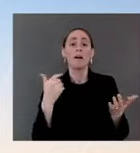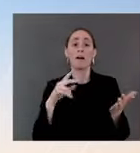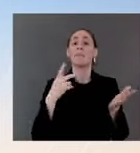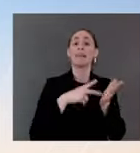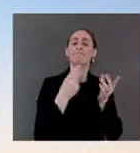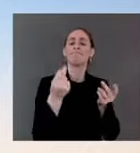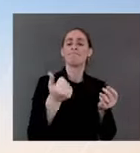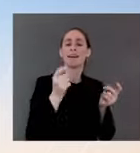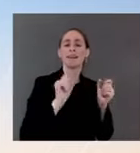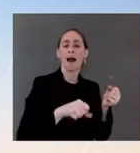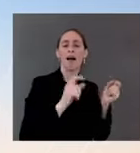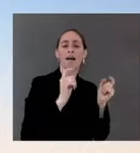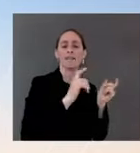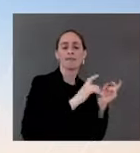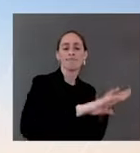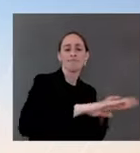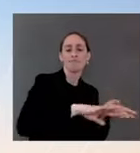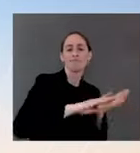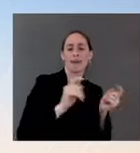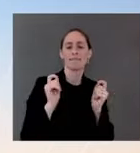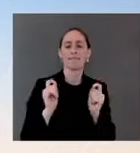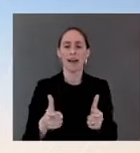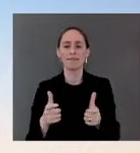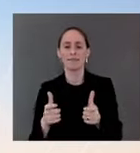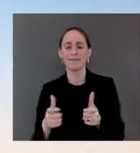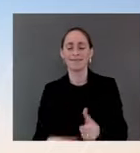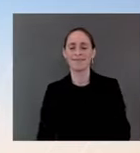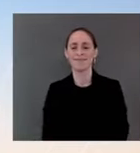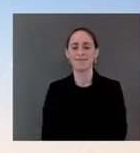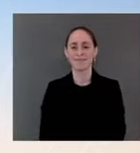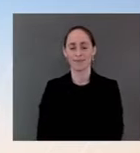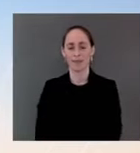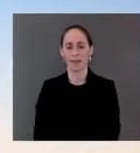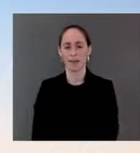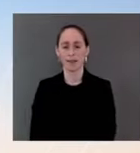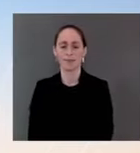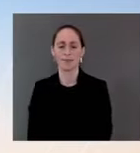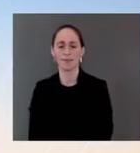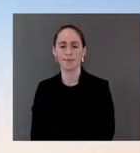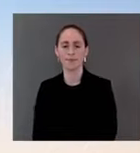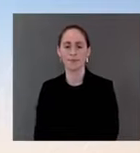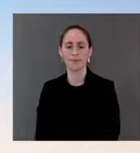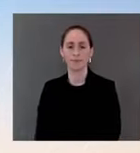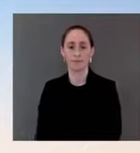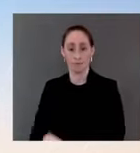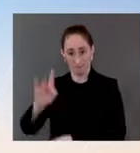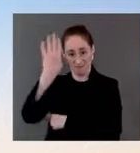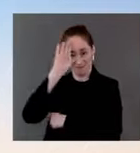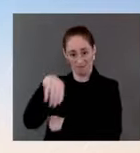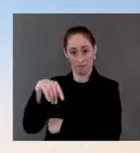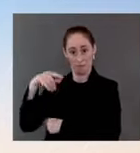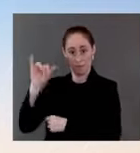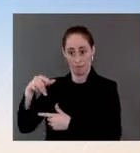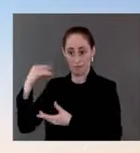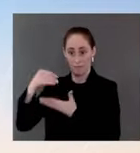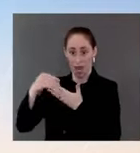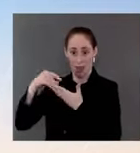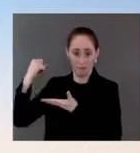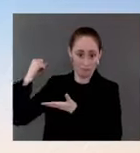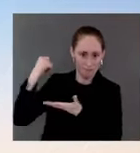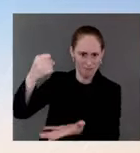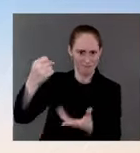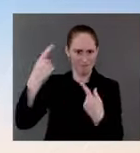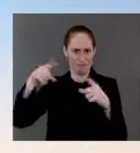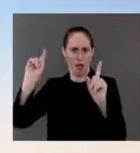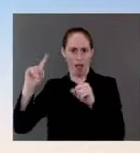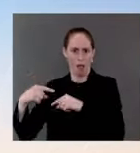market. The announcement follows the successful first step of the Port Action Plan, which provided the Port of Savannah $8 million to